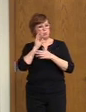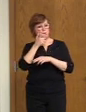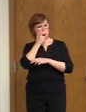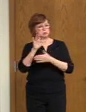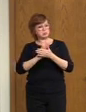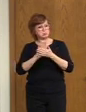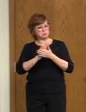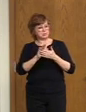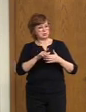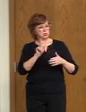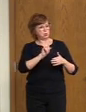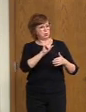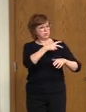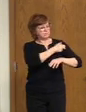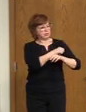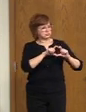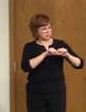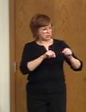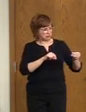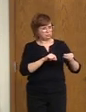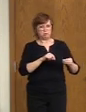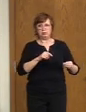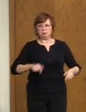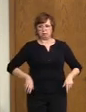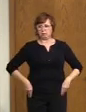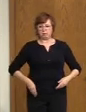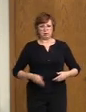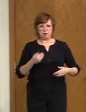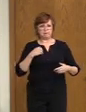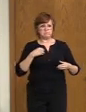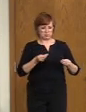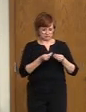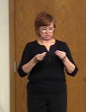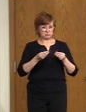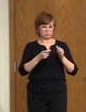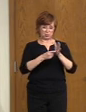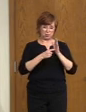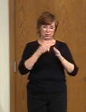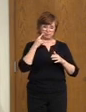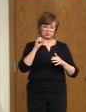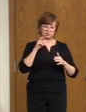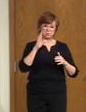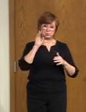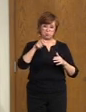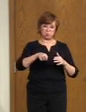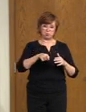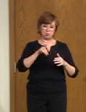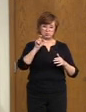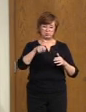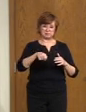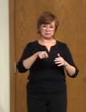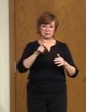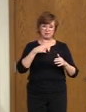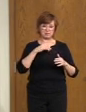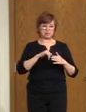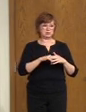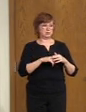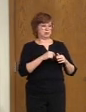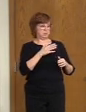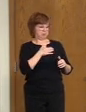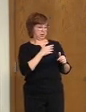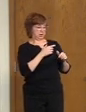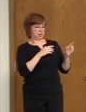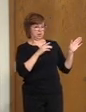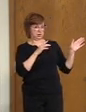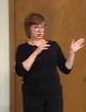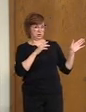restrictions imposed on people who do not have this vaccine. Can you comment on that? So I'll make an initial comment and then